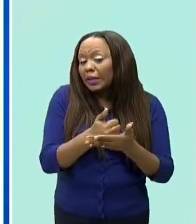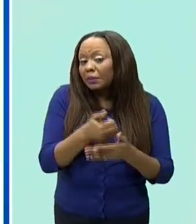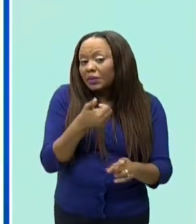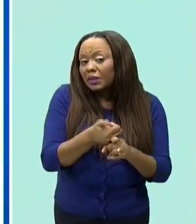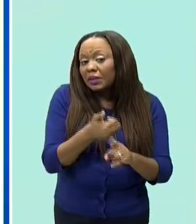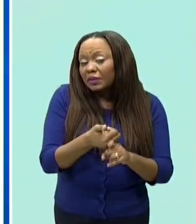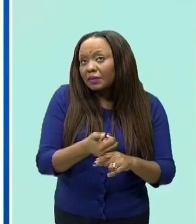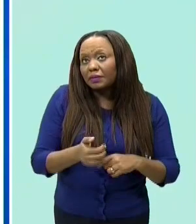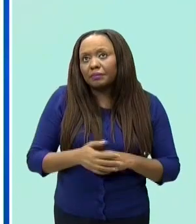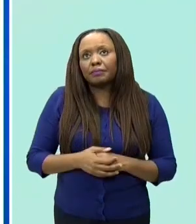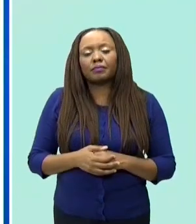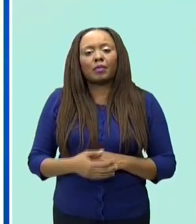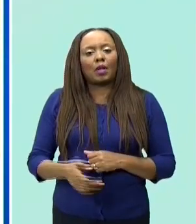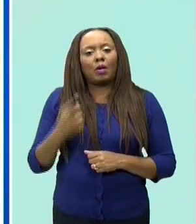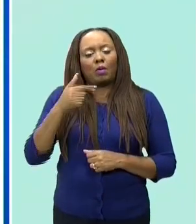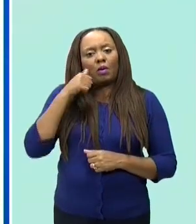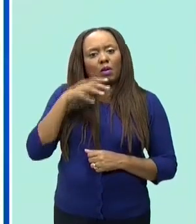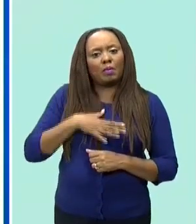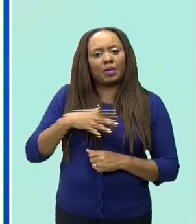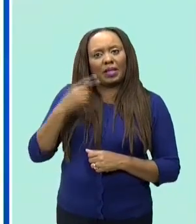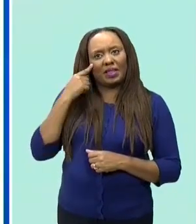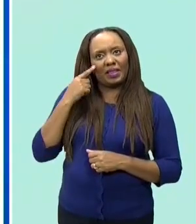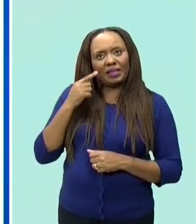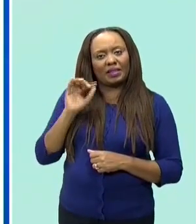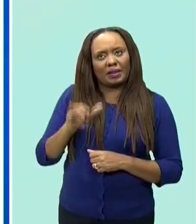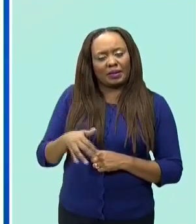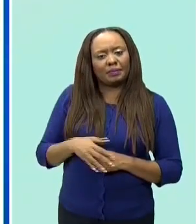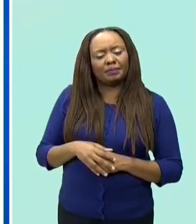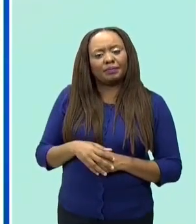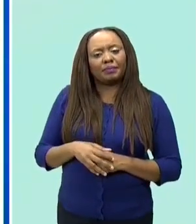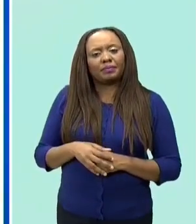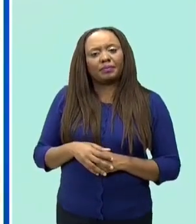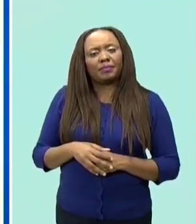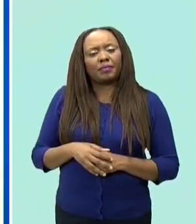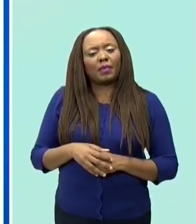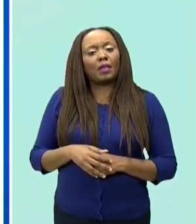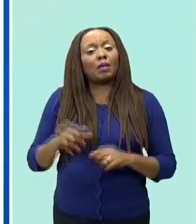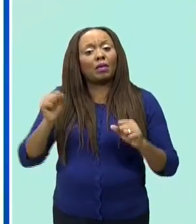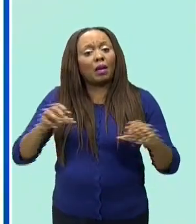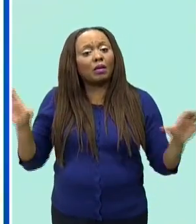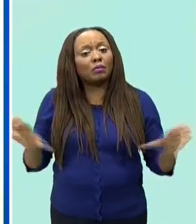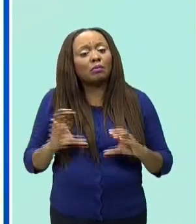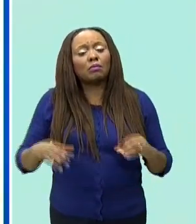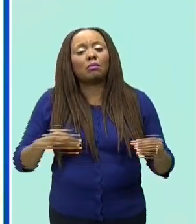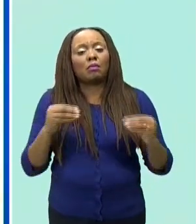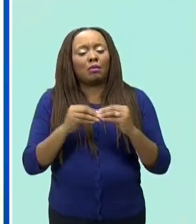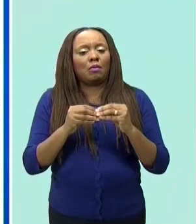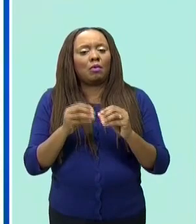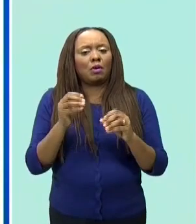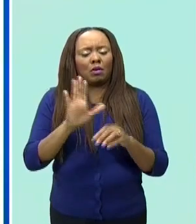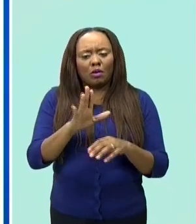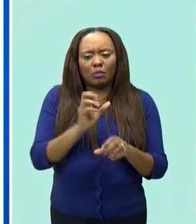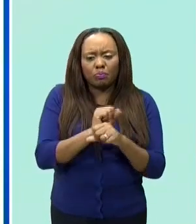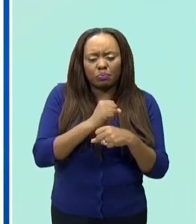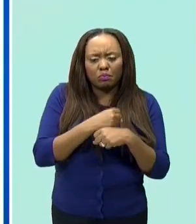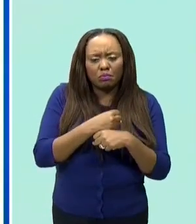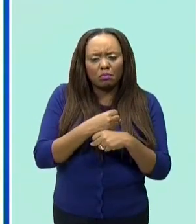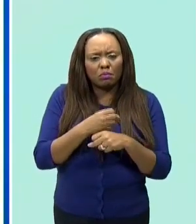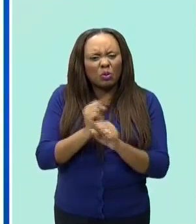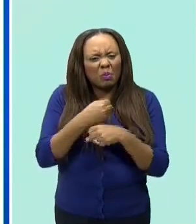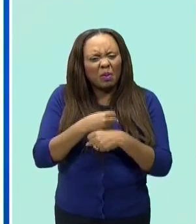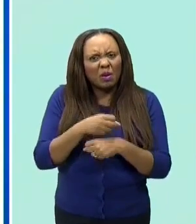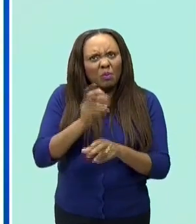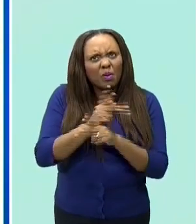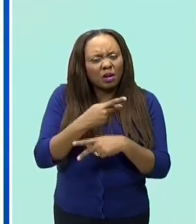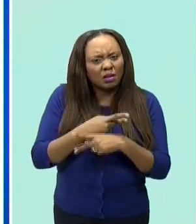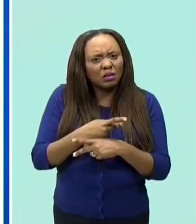Southpaw Graphics Inc. certainly thinks so. According to her, they can do more to make their products ready for the international market.